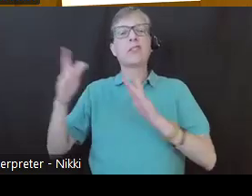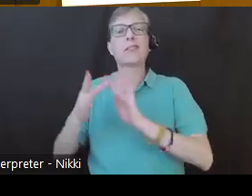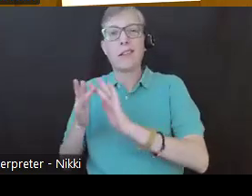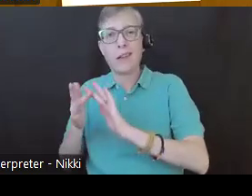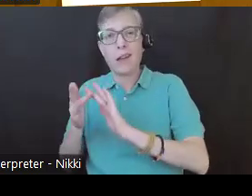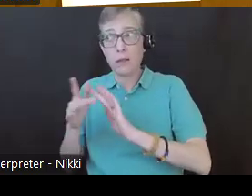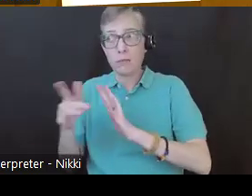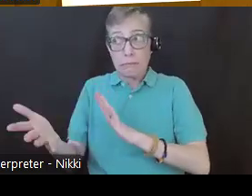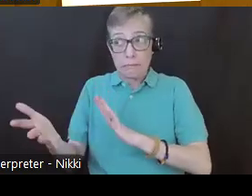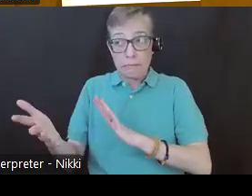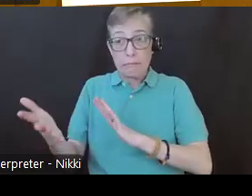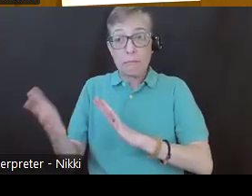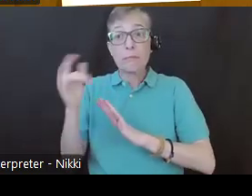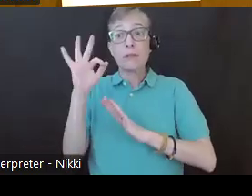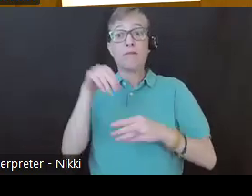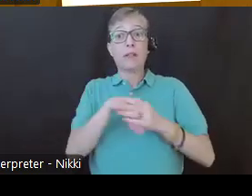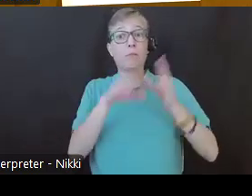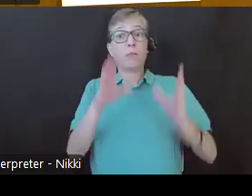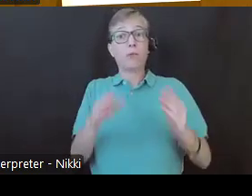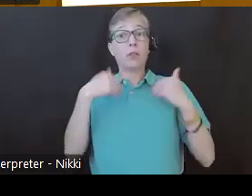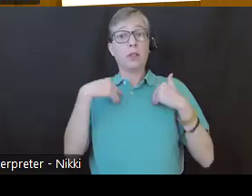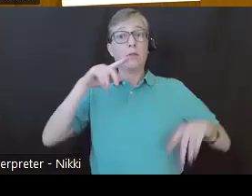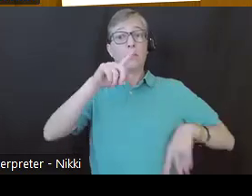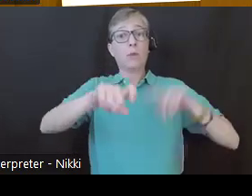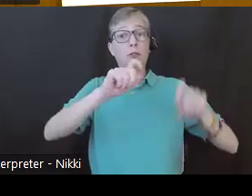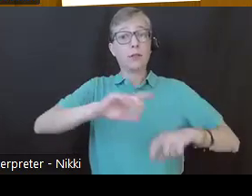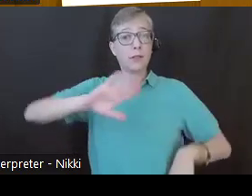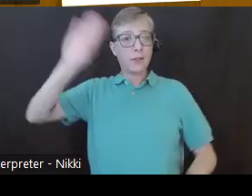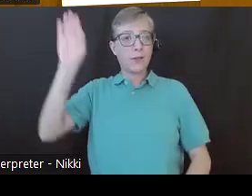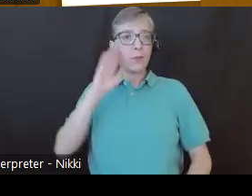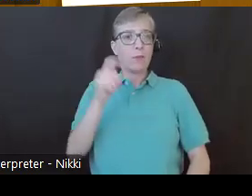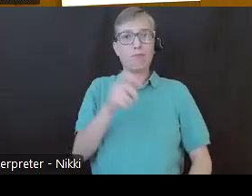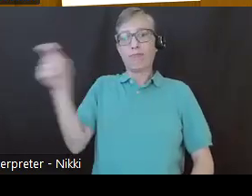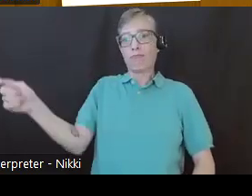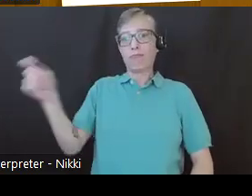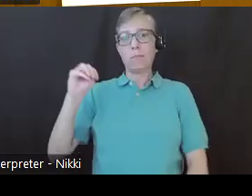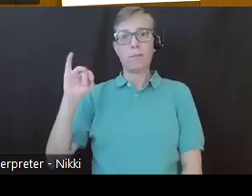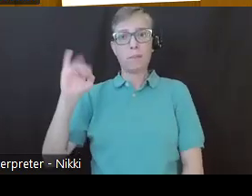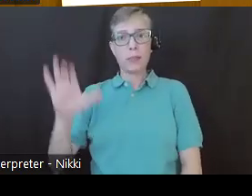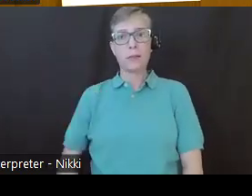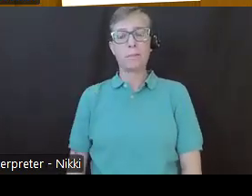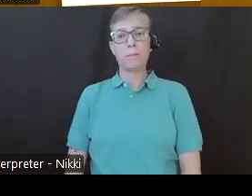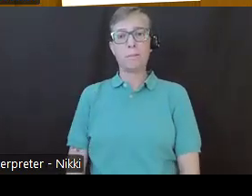if anybody has questions, let us know. I'll pass the microphone.